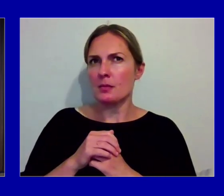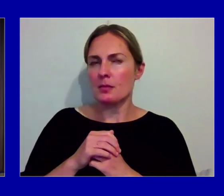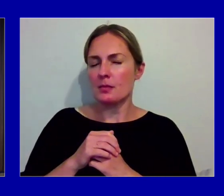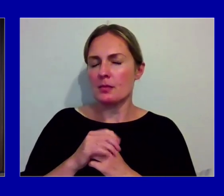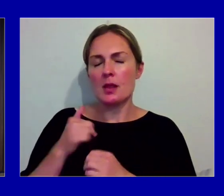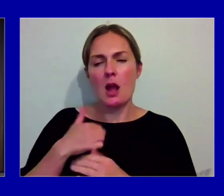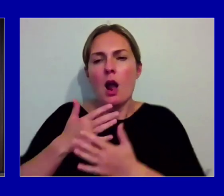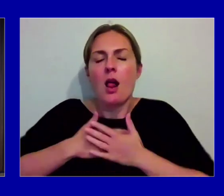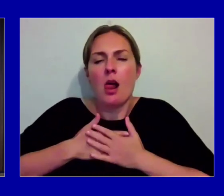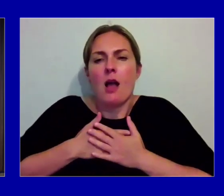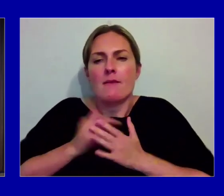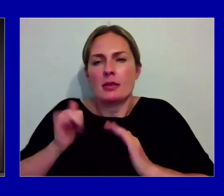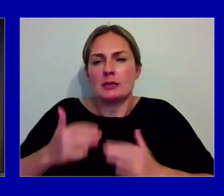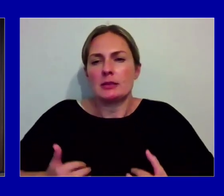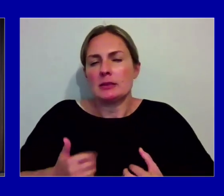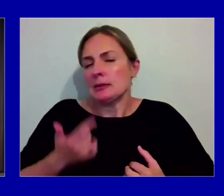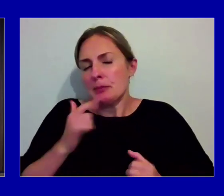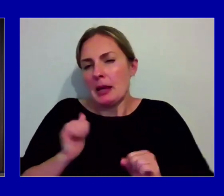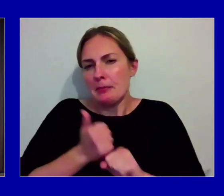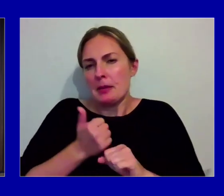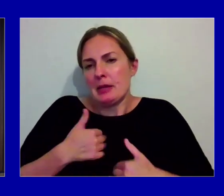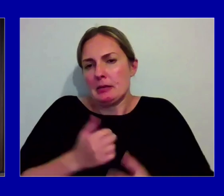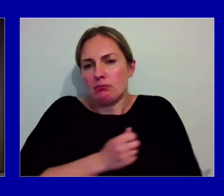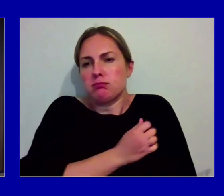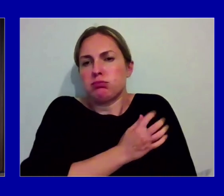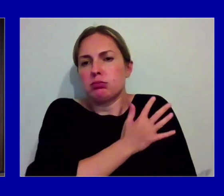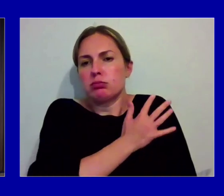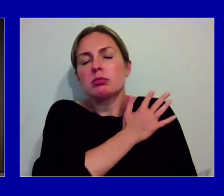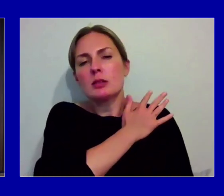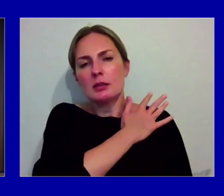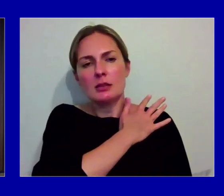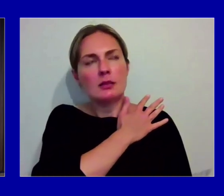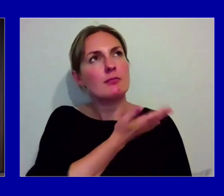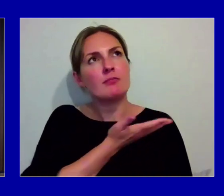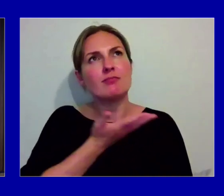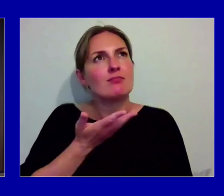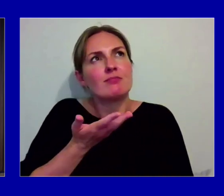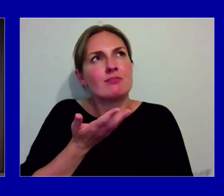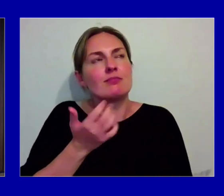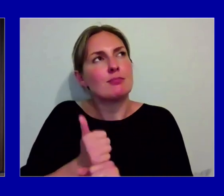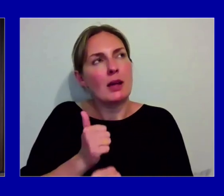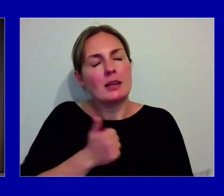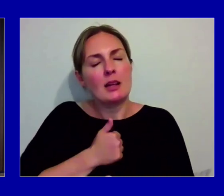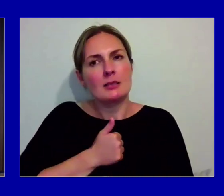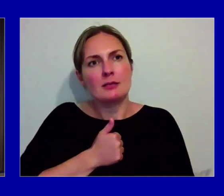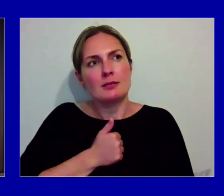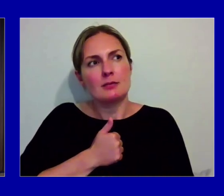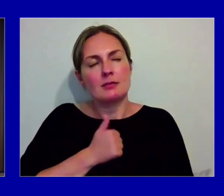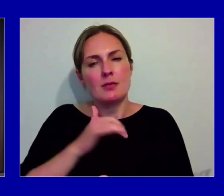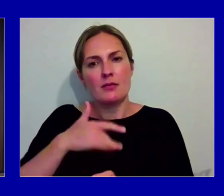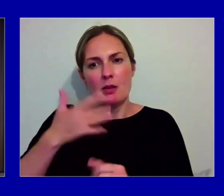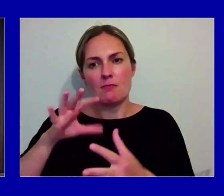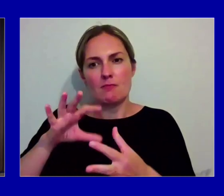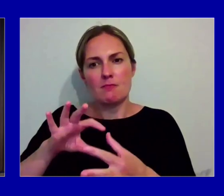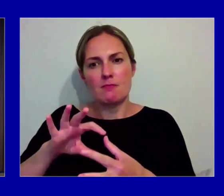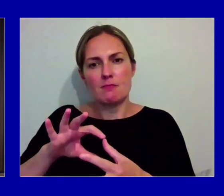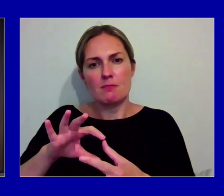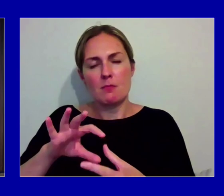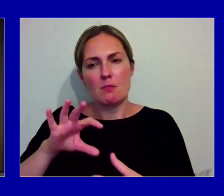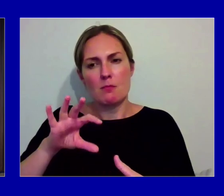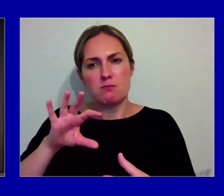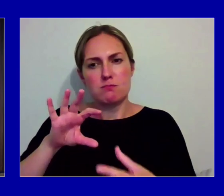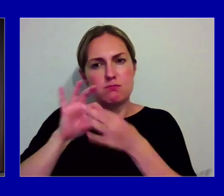it. And, I feel it's, it's something that you, I don't know, it's like, it connects us in a way that, um, I never thought would have